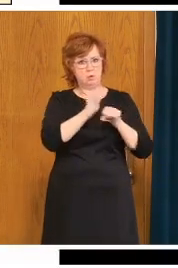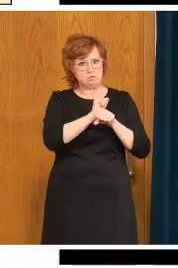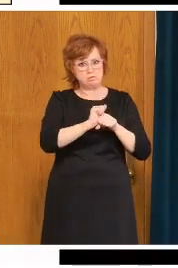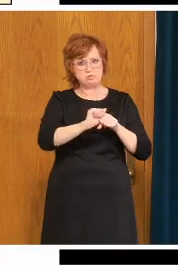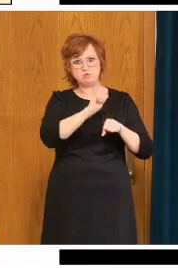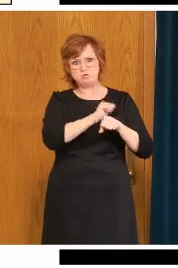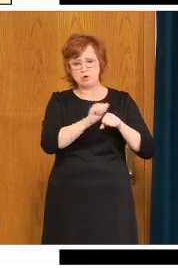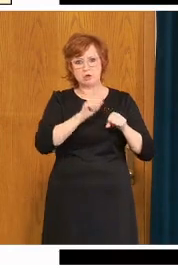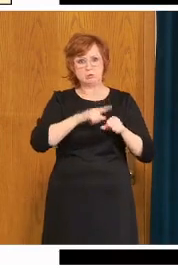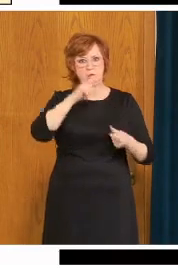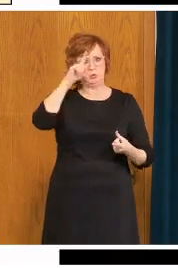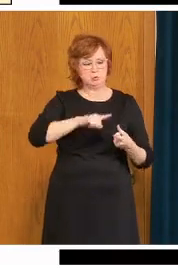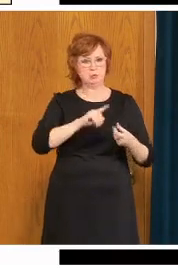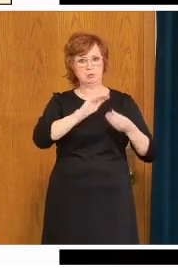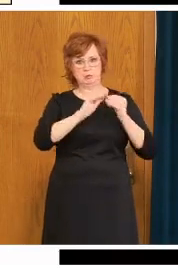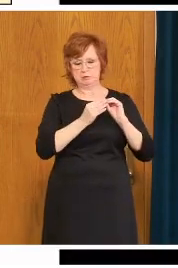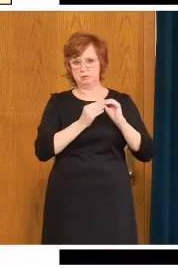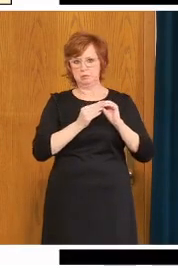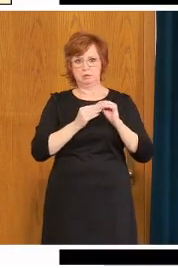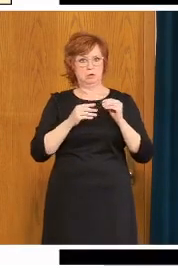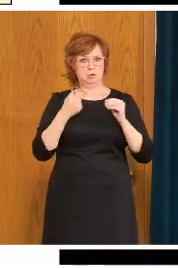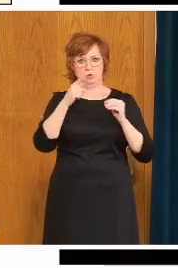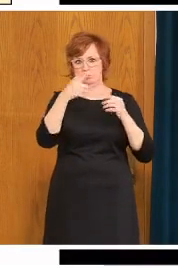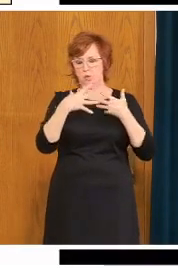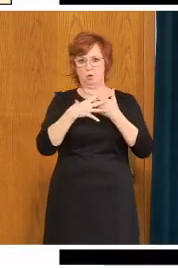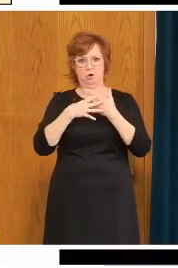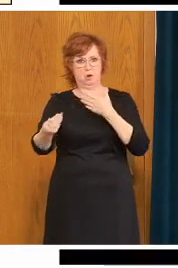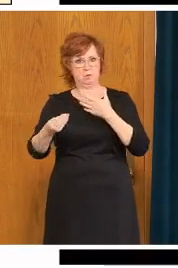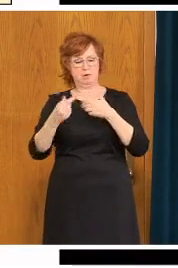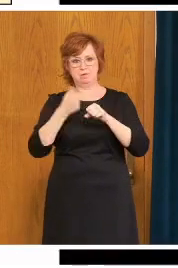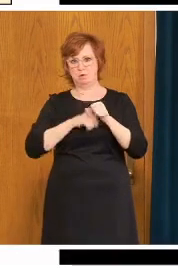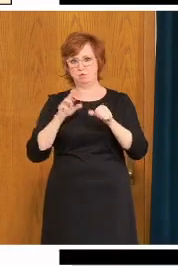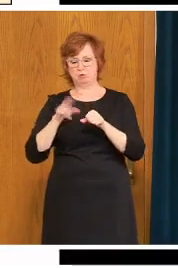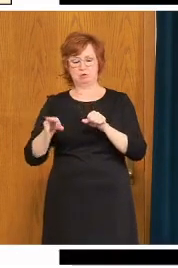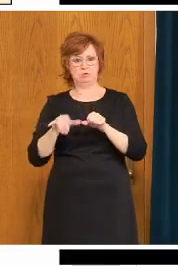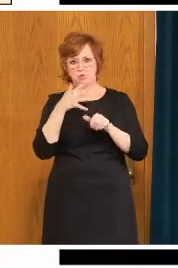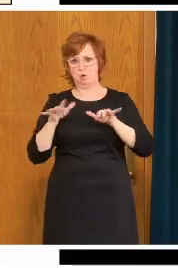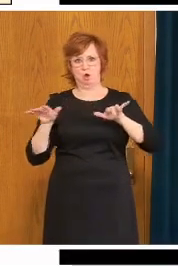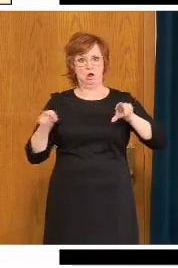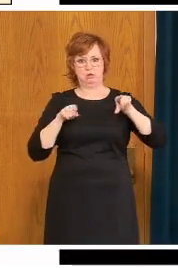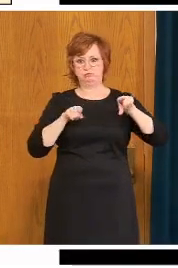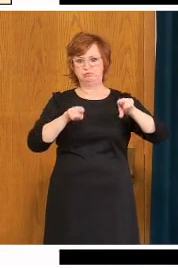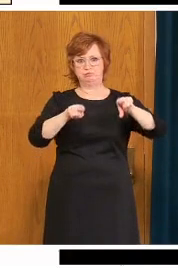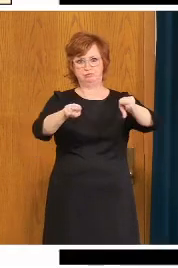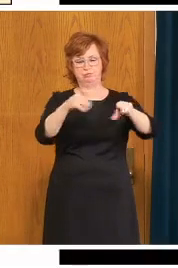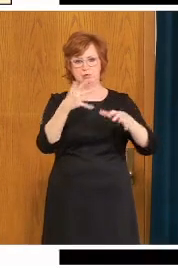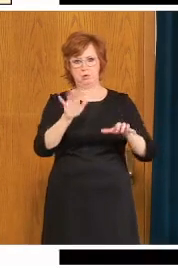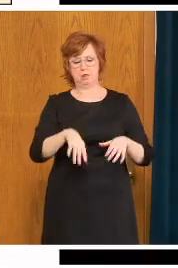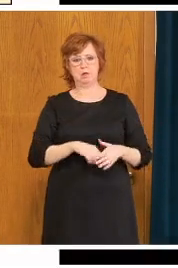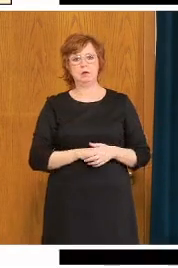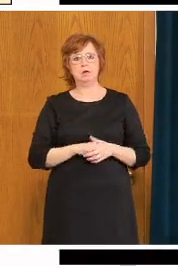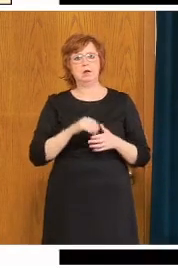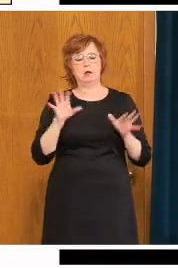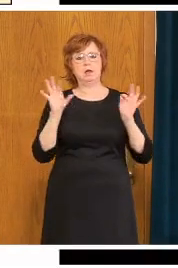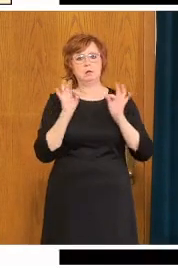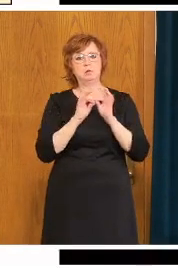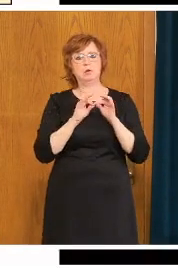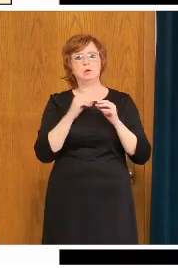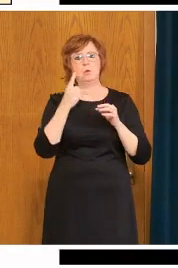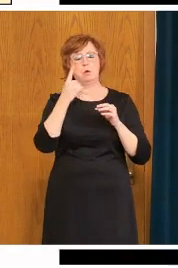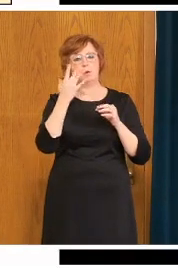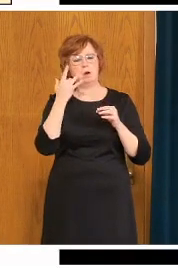the two main sites of transmission are within the household. Obviously, we've seen how if a household member gets COVID, there's